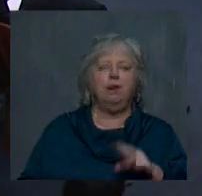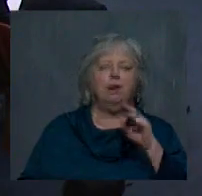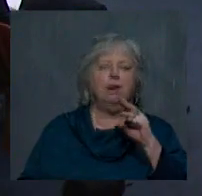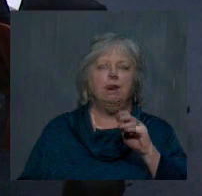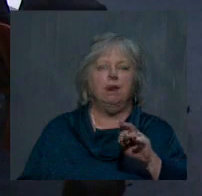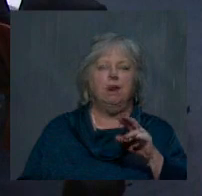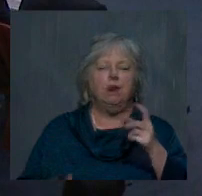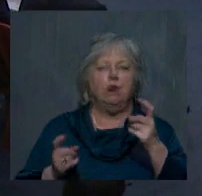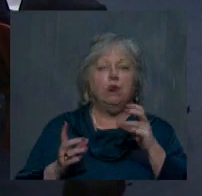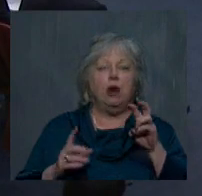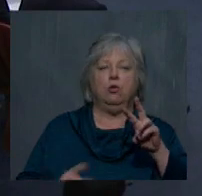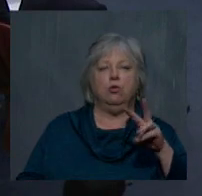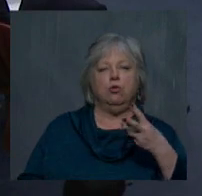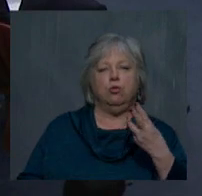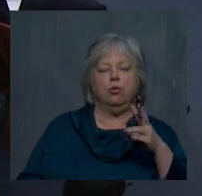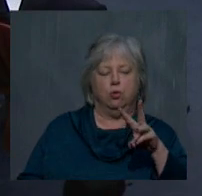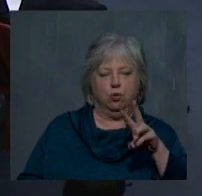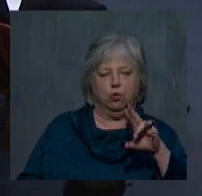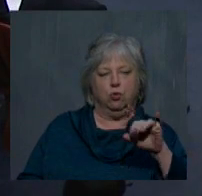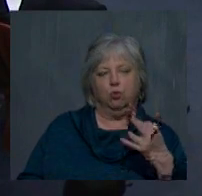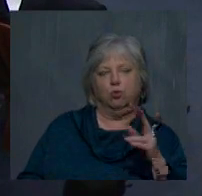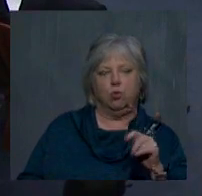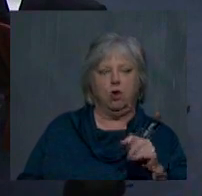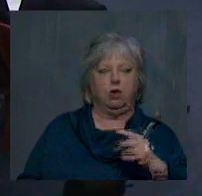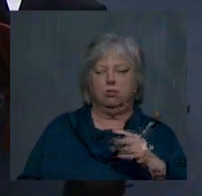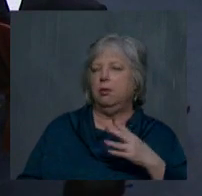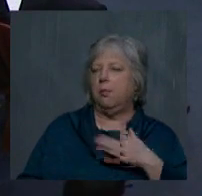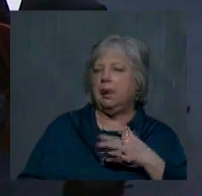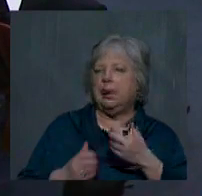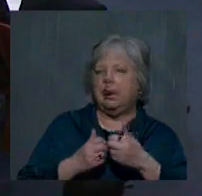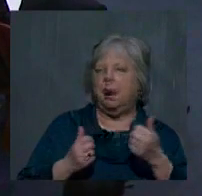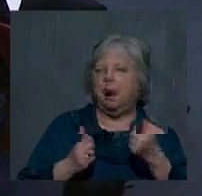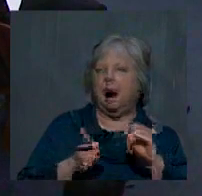Director Wright, Mayor, on several items.